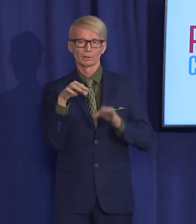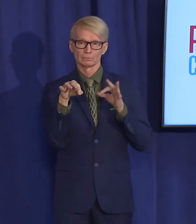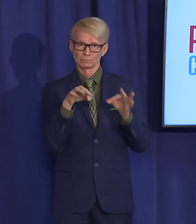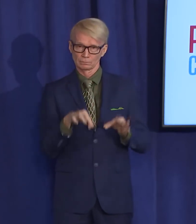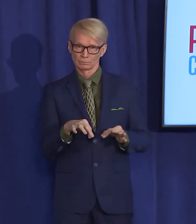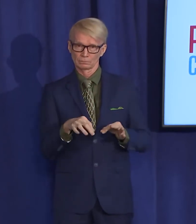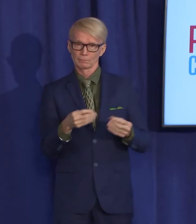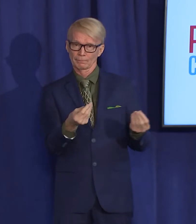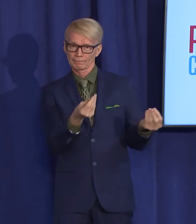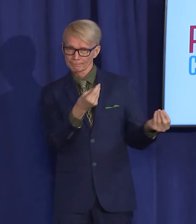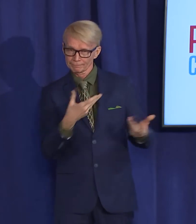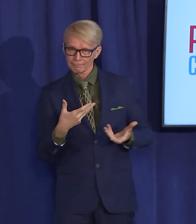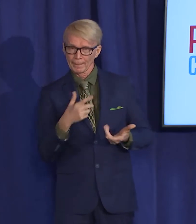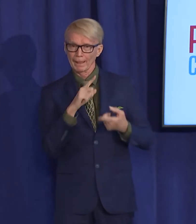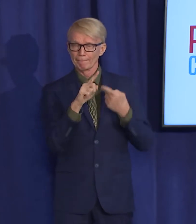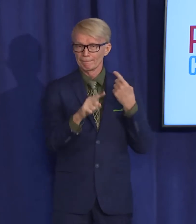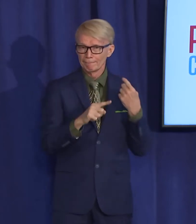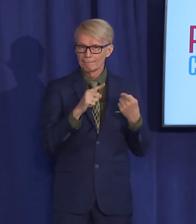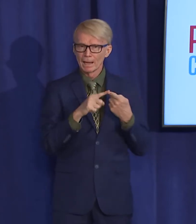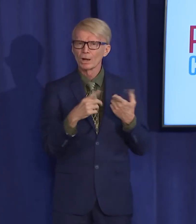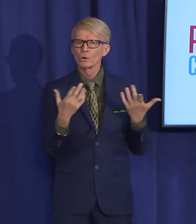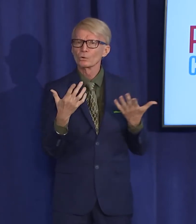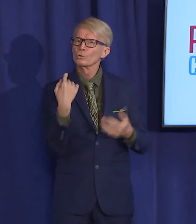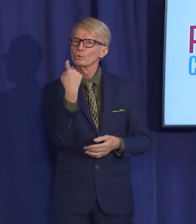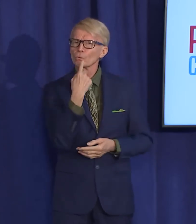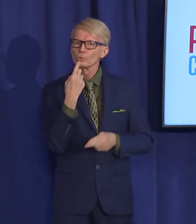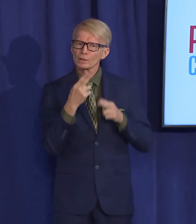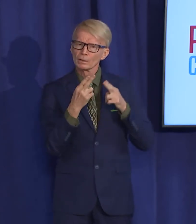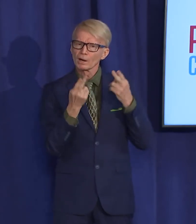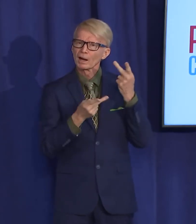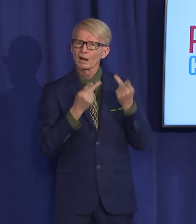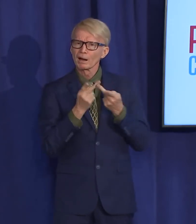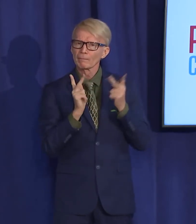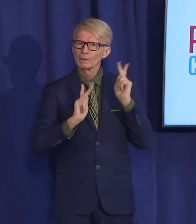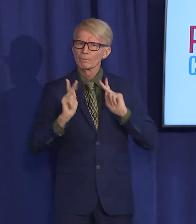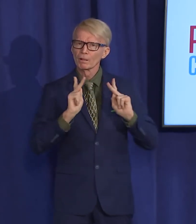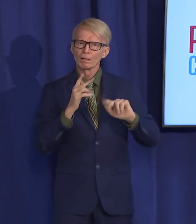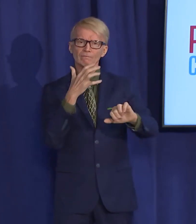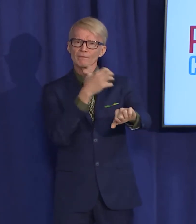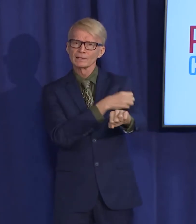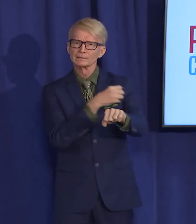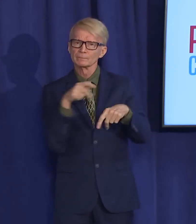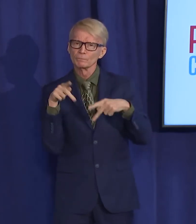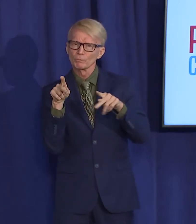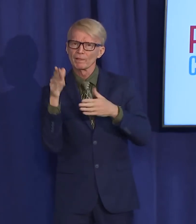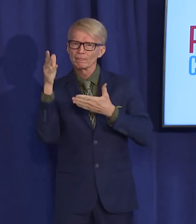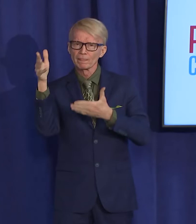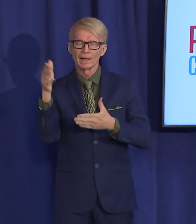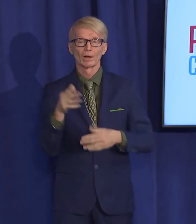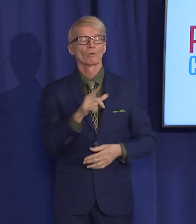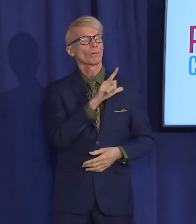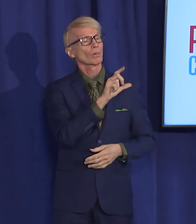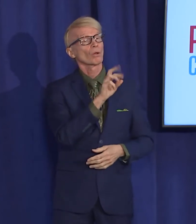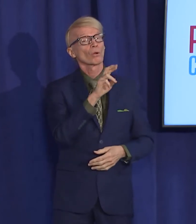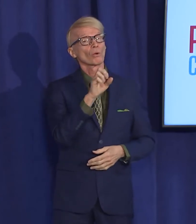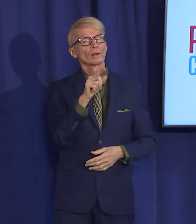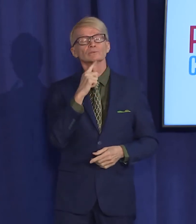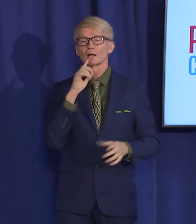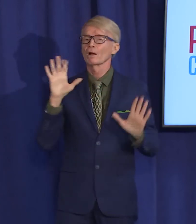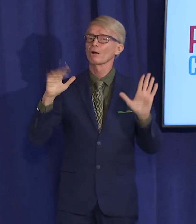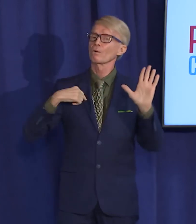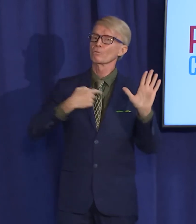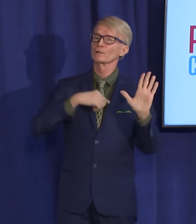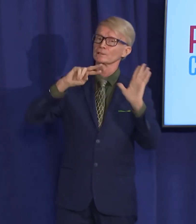some more details related to who was vaccinated. Loretto has noted that their intent was to